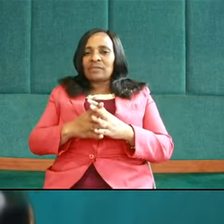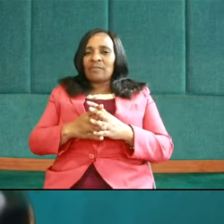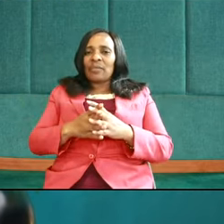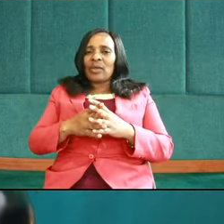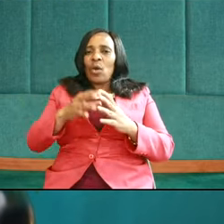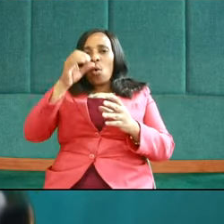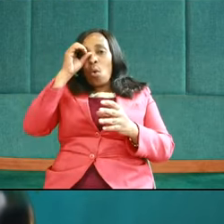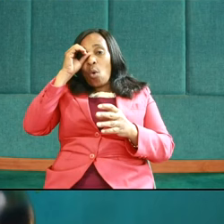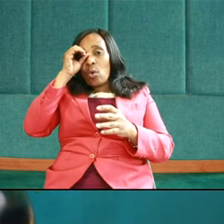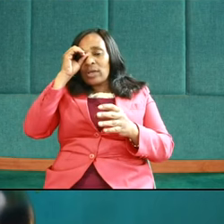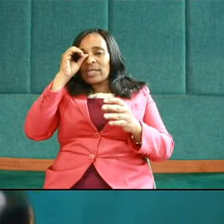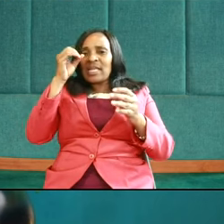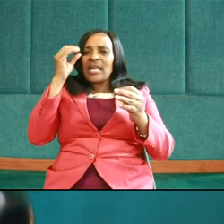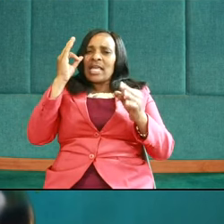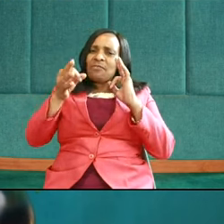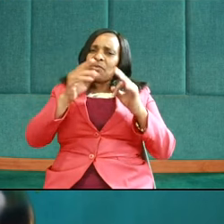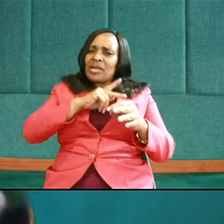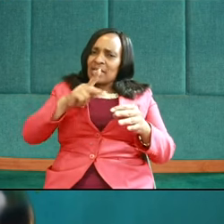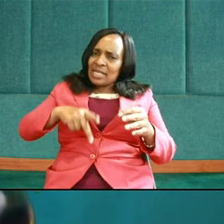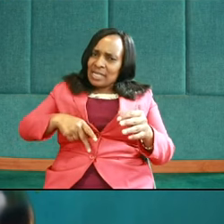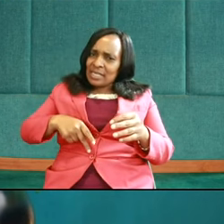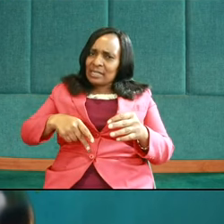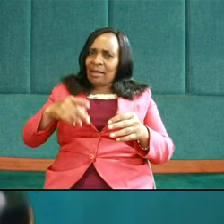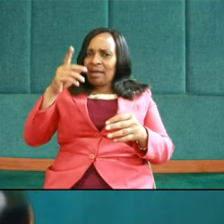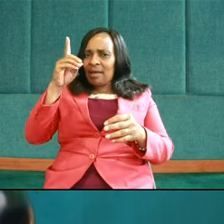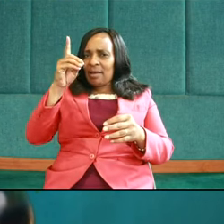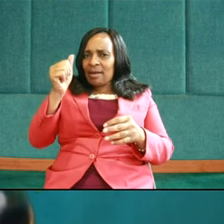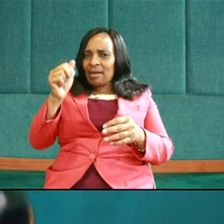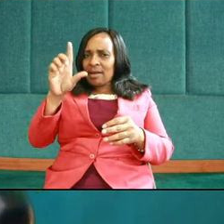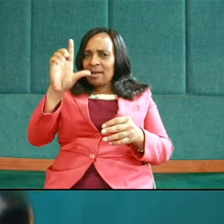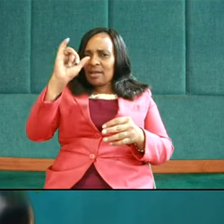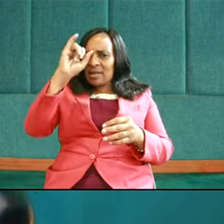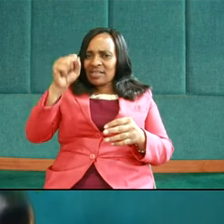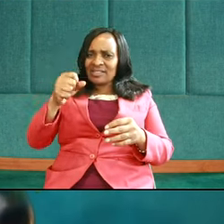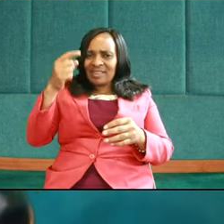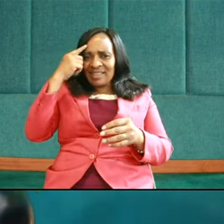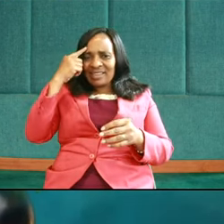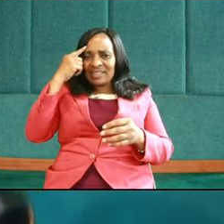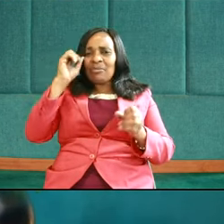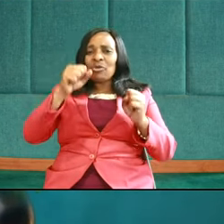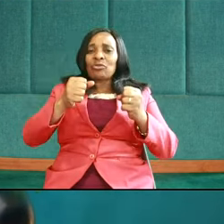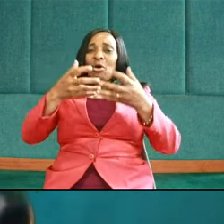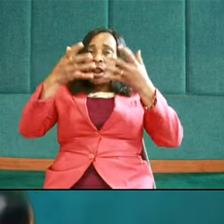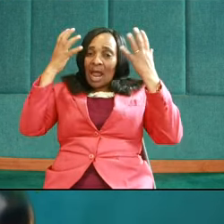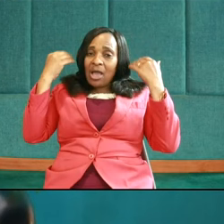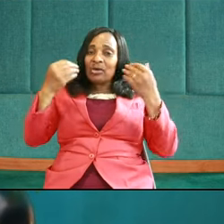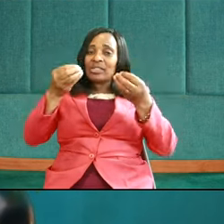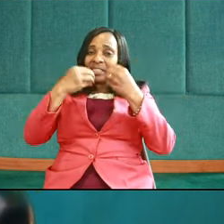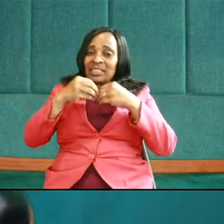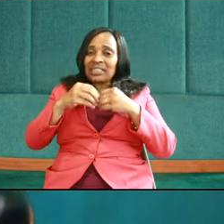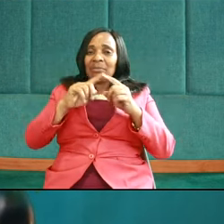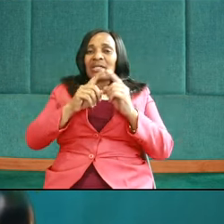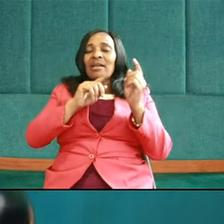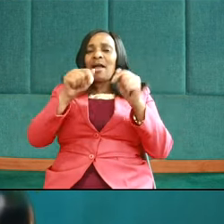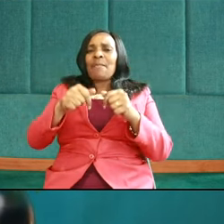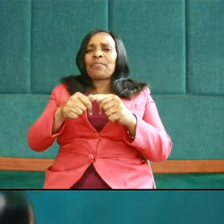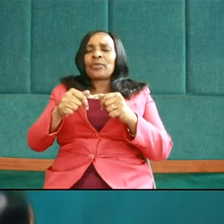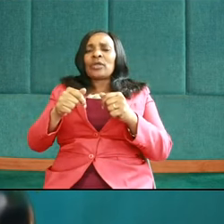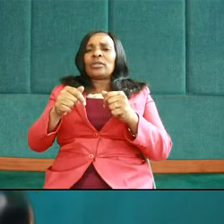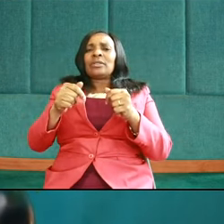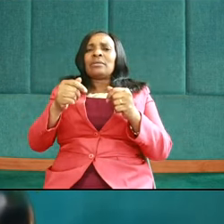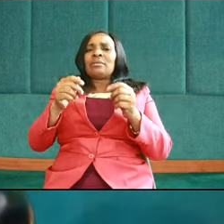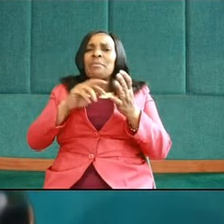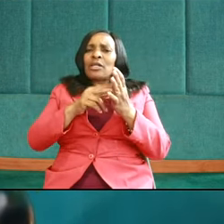that, King Darius thinks that Daniel is going to be eaten against his will. In fact, he actually comes to check up on him the next